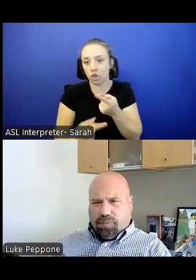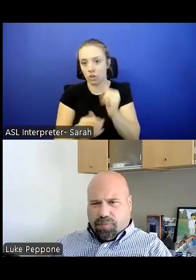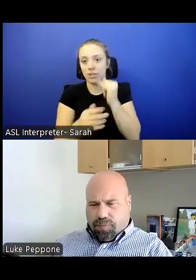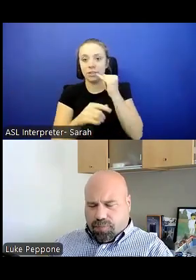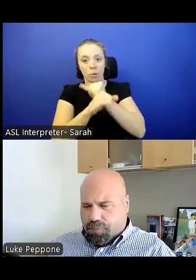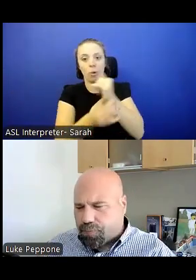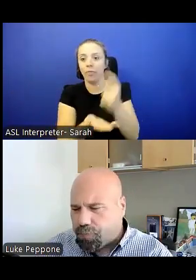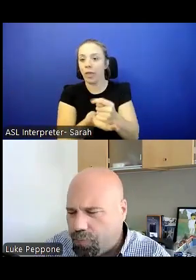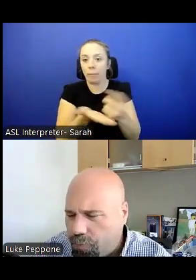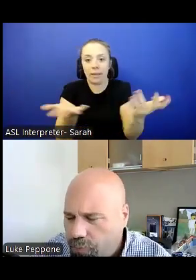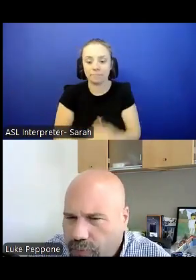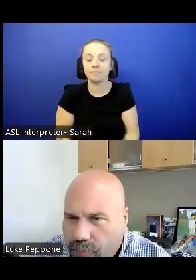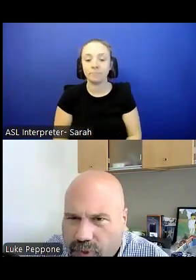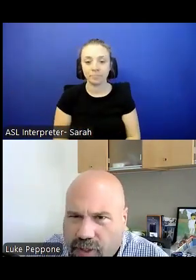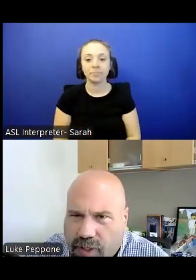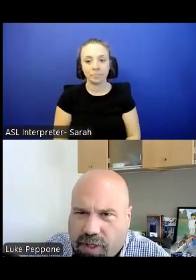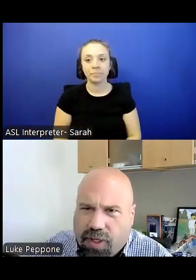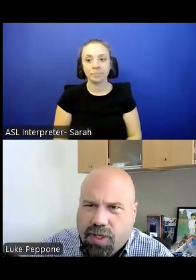treatment.